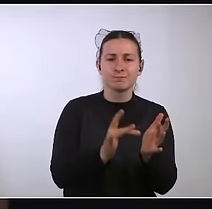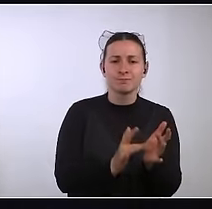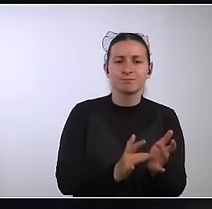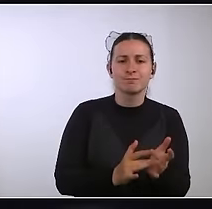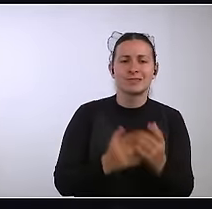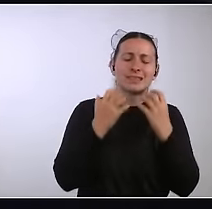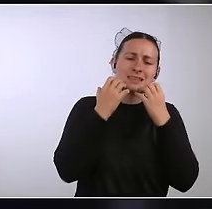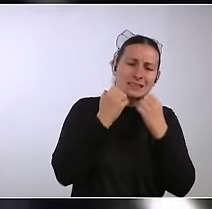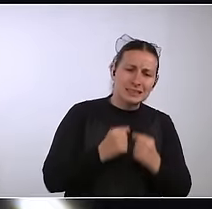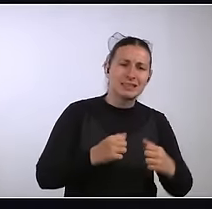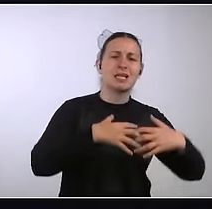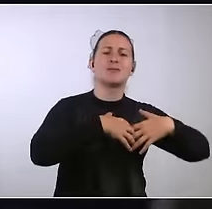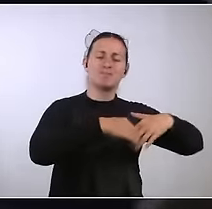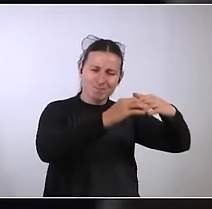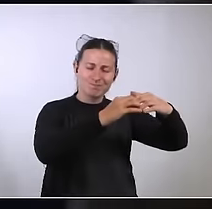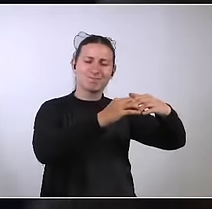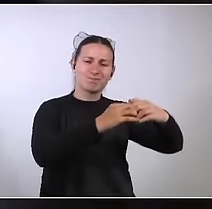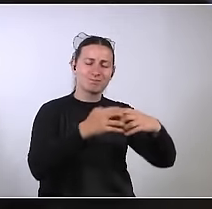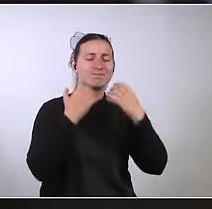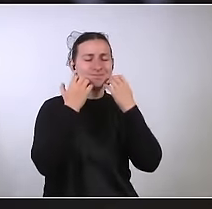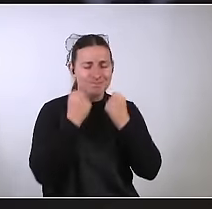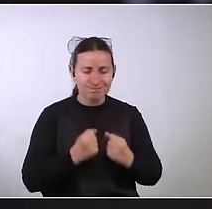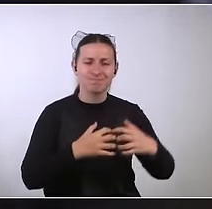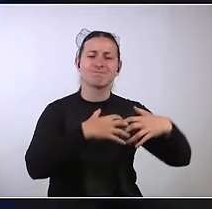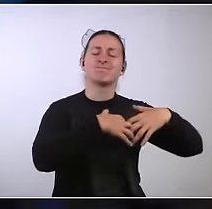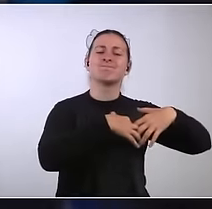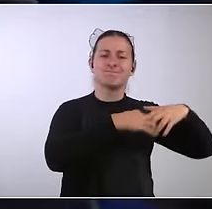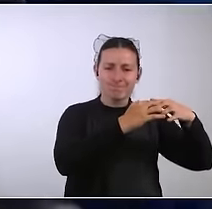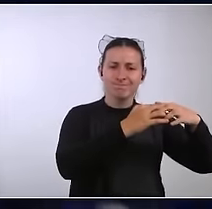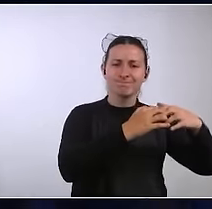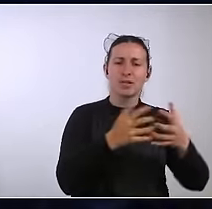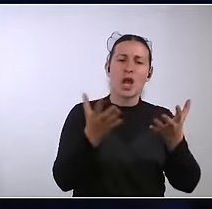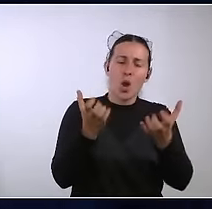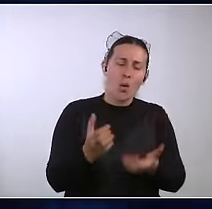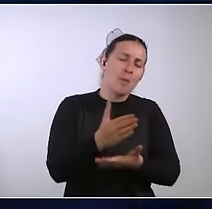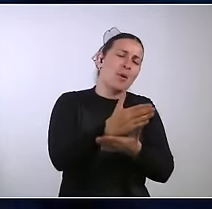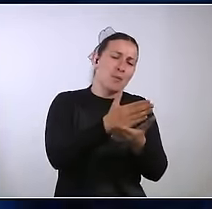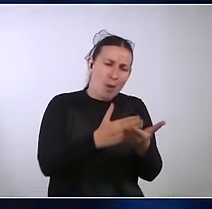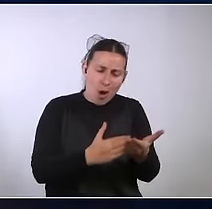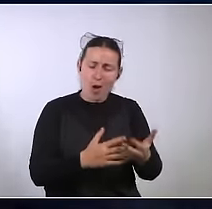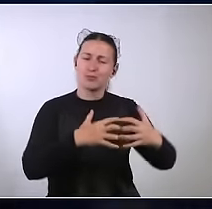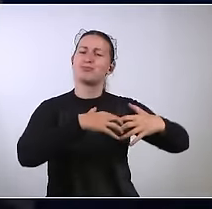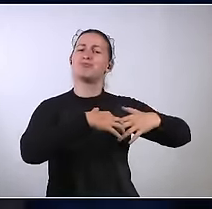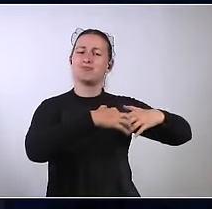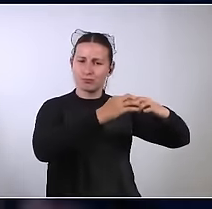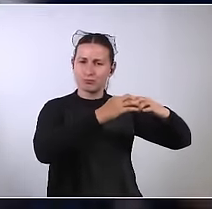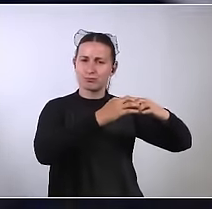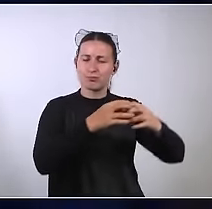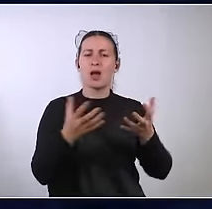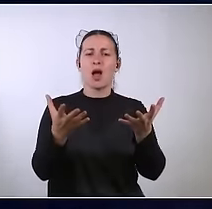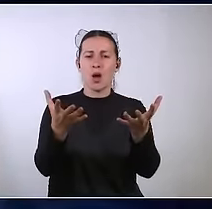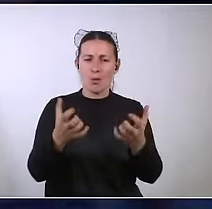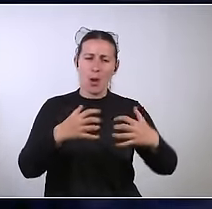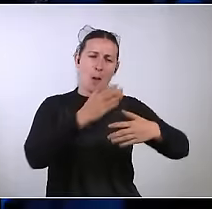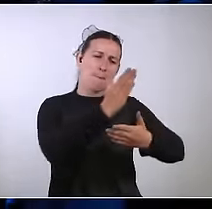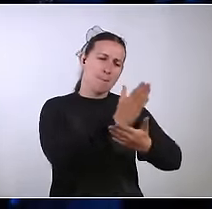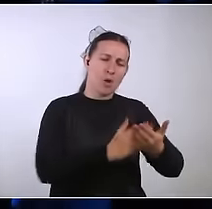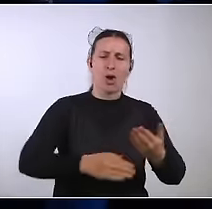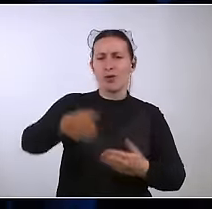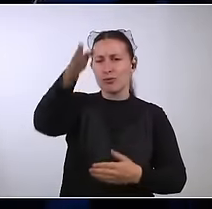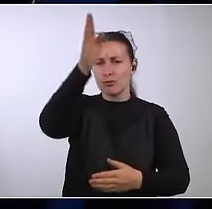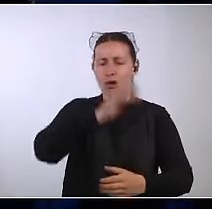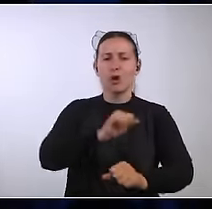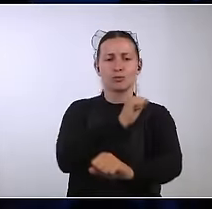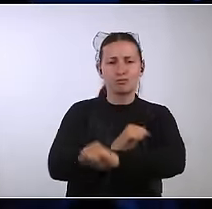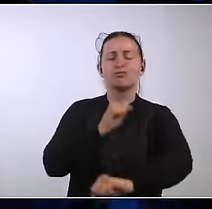build. Yo quiero edificar. Yo quiero ser partícipe. I want to be a part of what God's doing in this